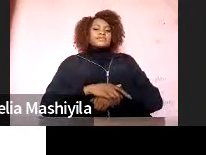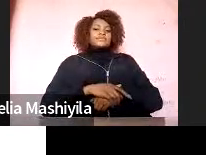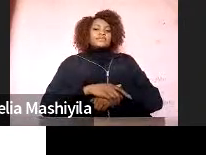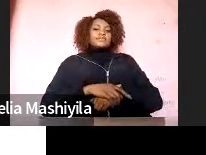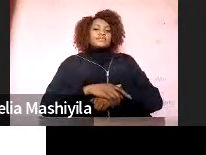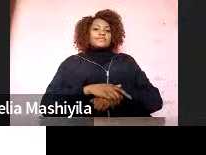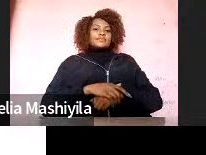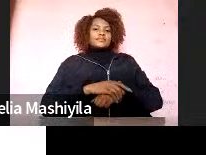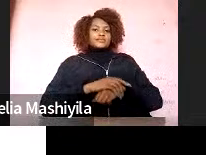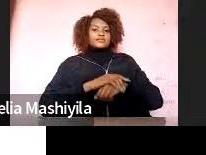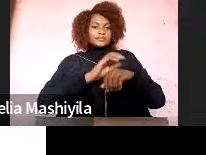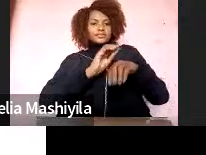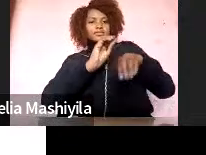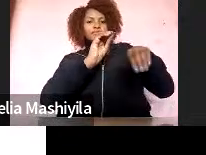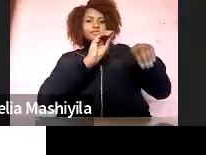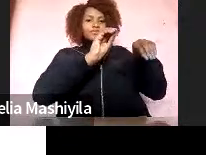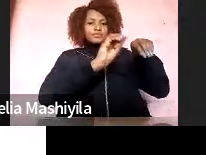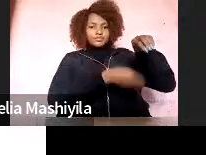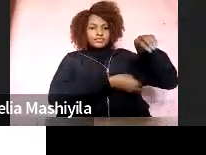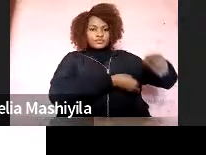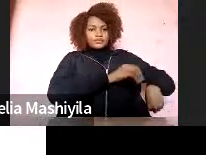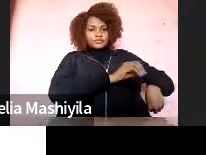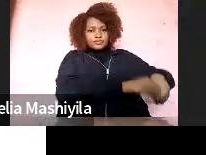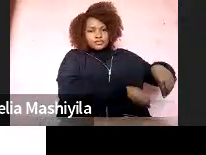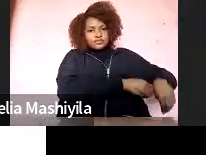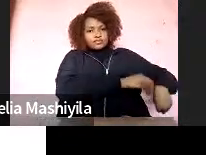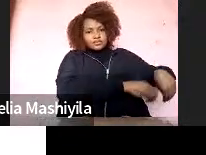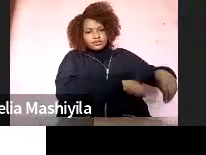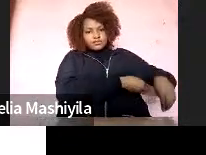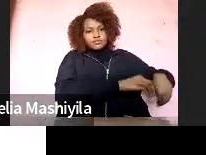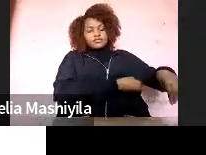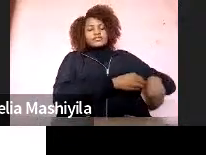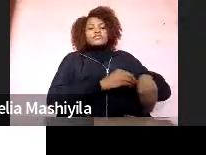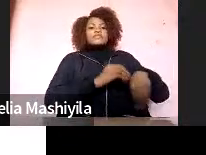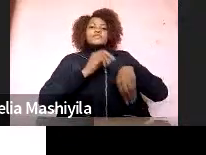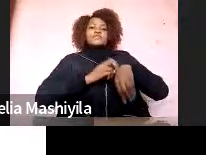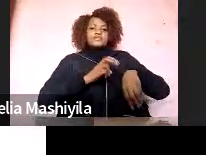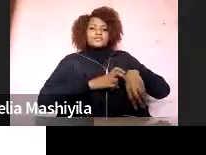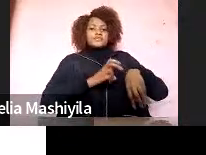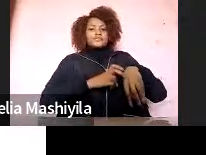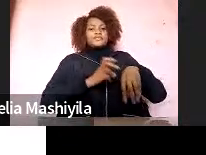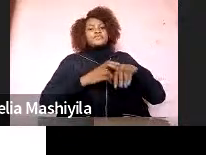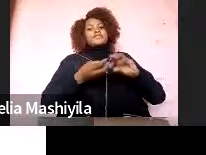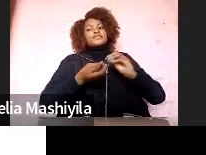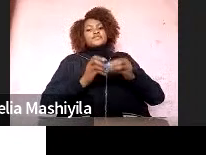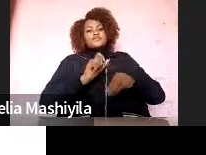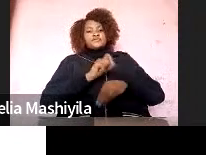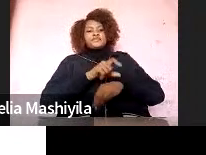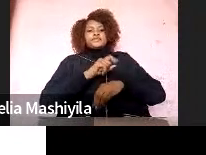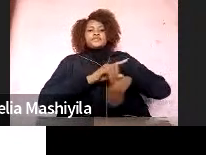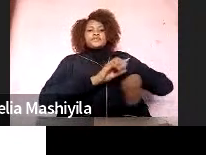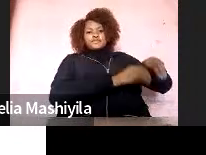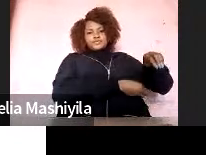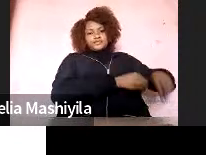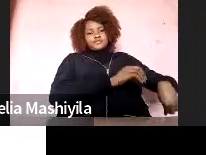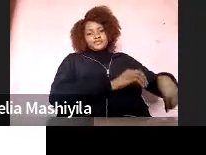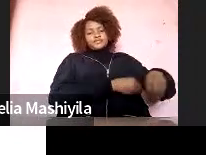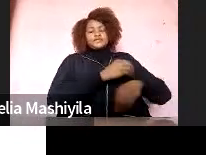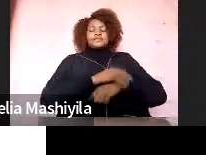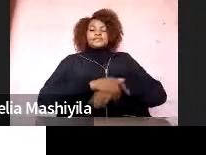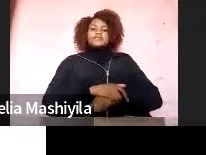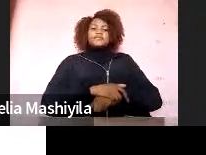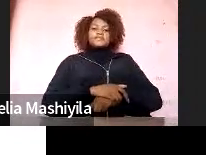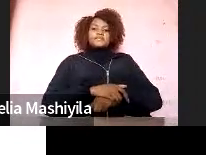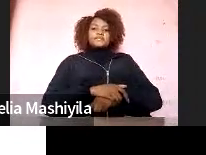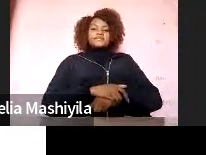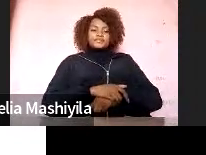fraud, which is the cancer if it is not managed very well. You are our ears, you can be our